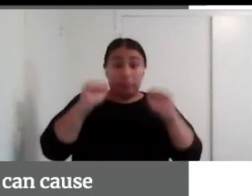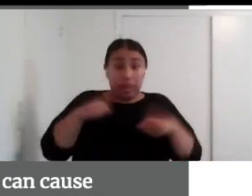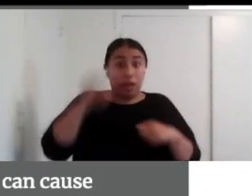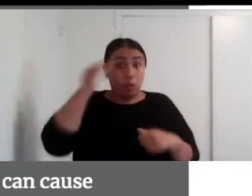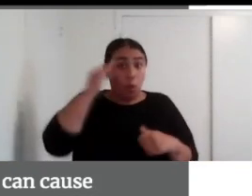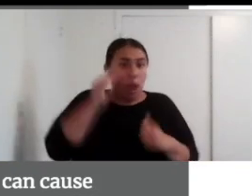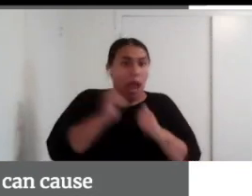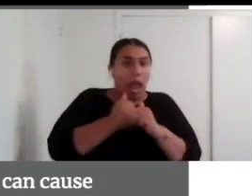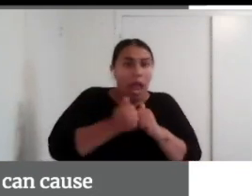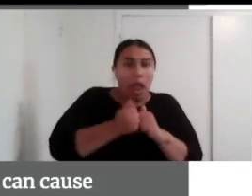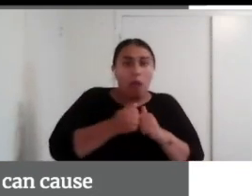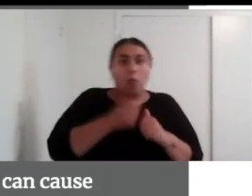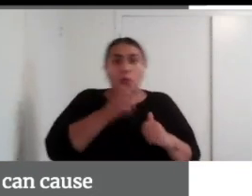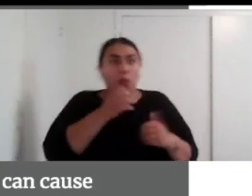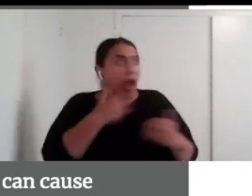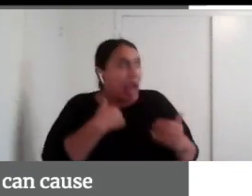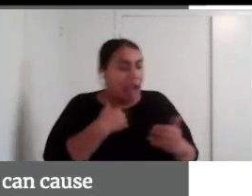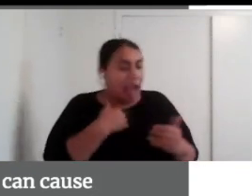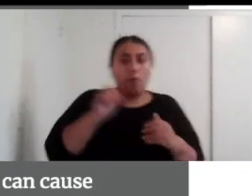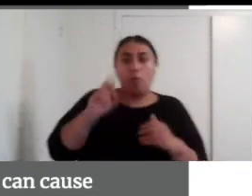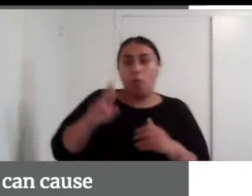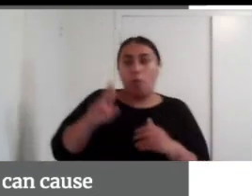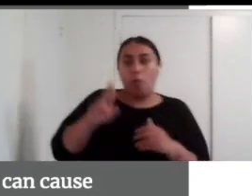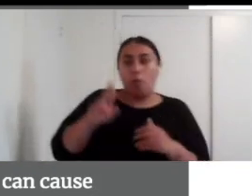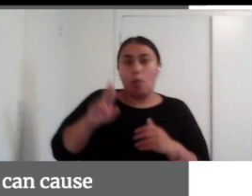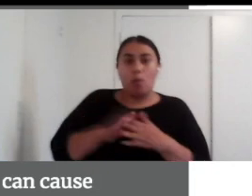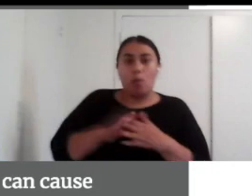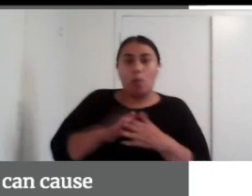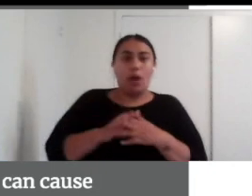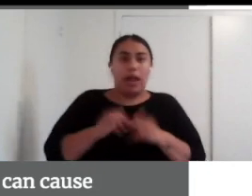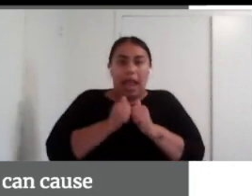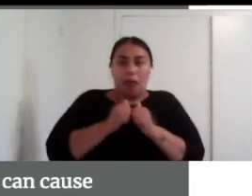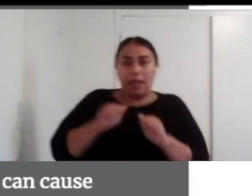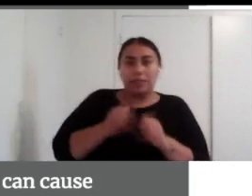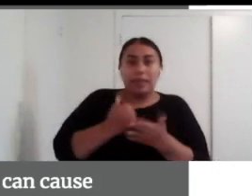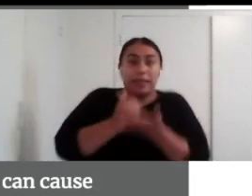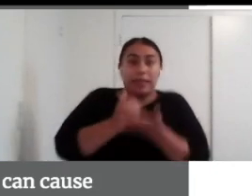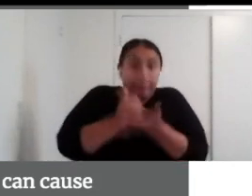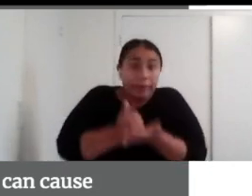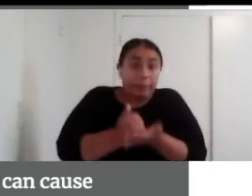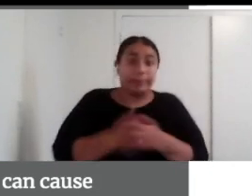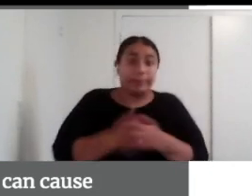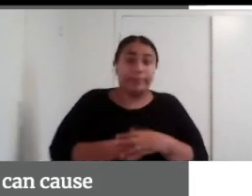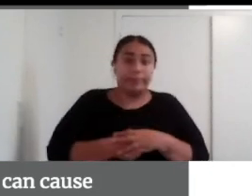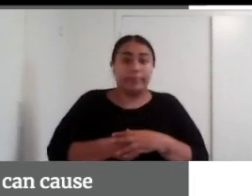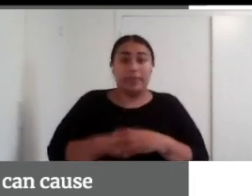it occurs and how to treat it. We are far from complete. The condition is still considered an